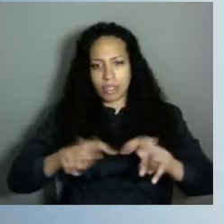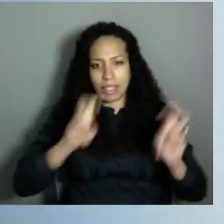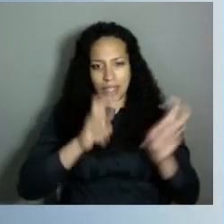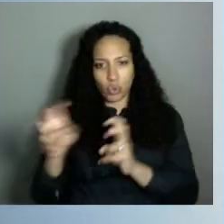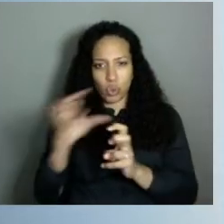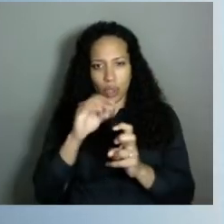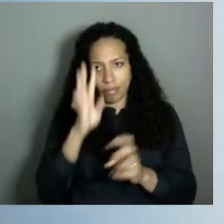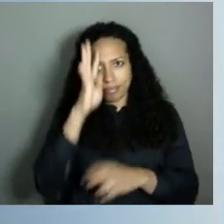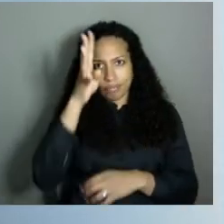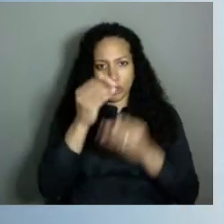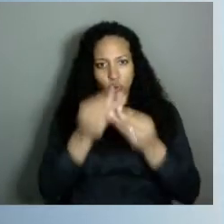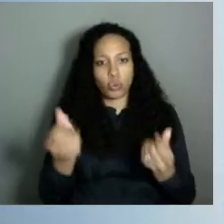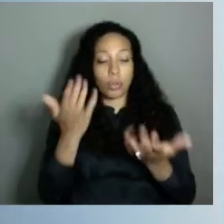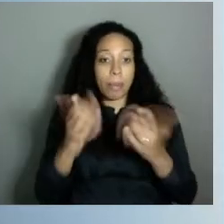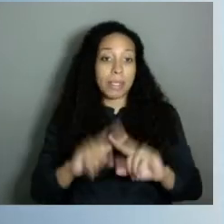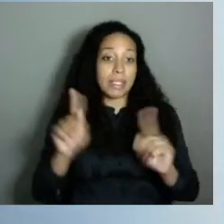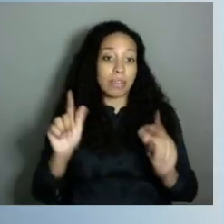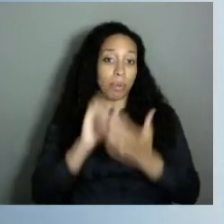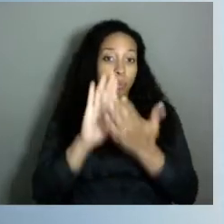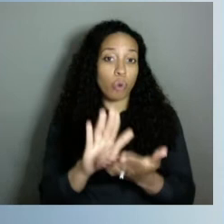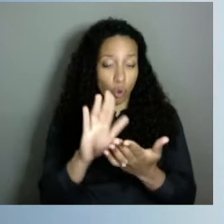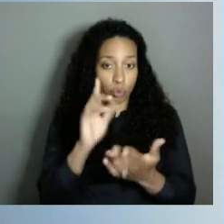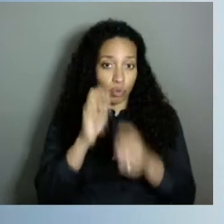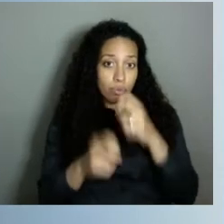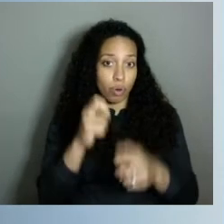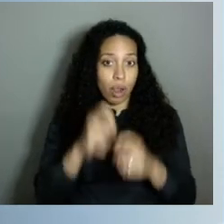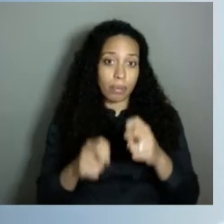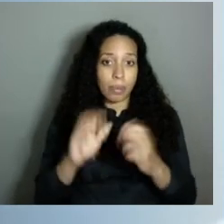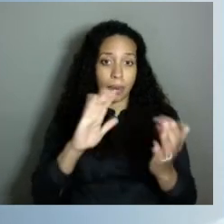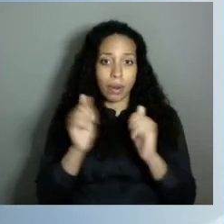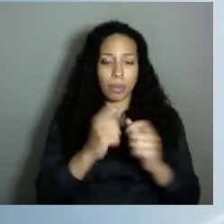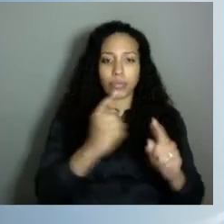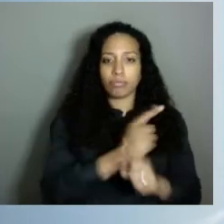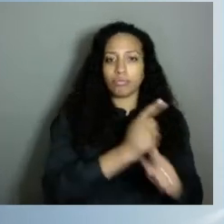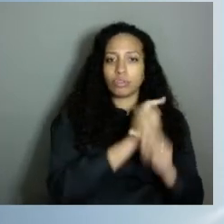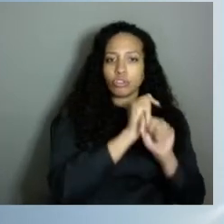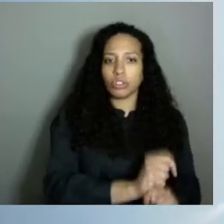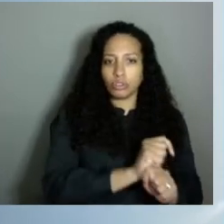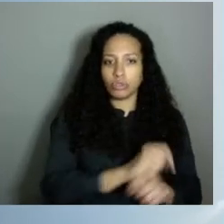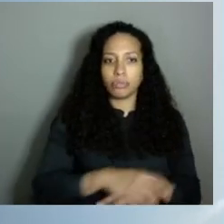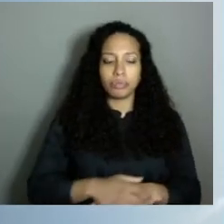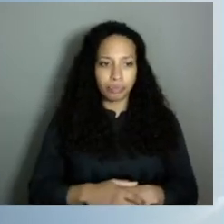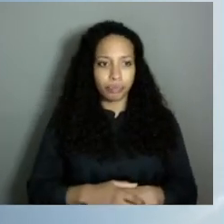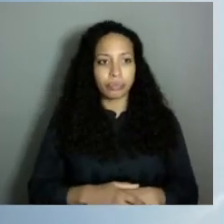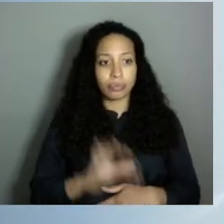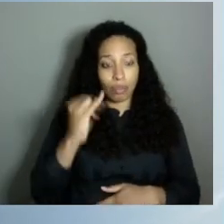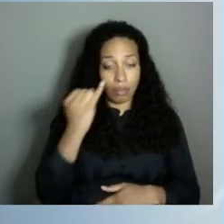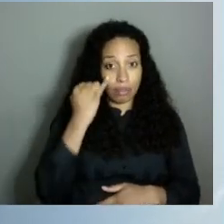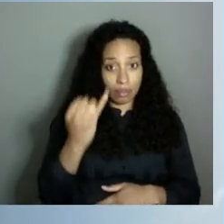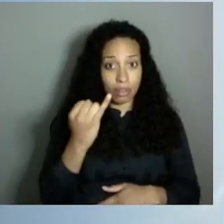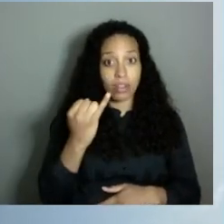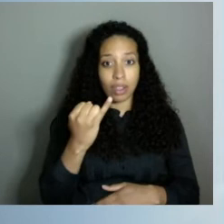be a different way of approaching a problem than maybe some of the conventional solutions. This ideation session resulted in a few different